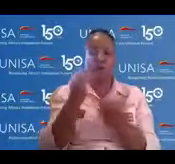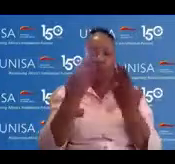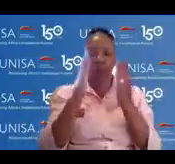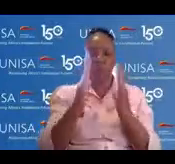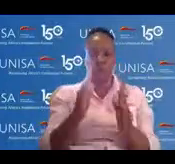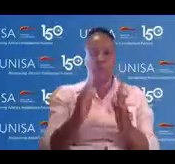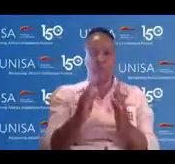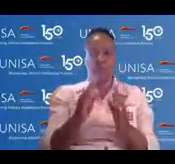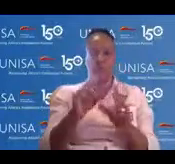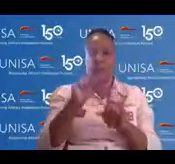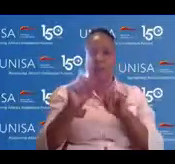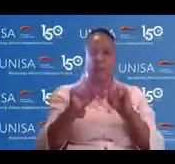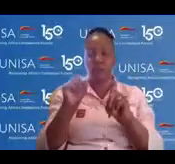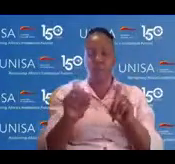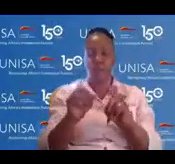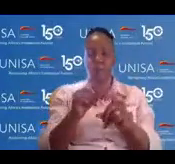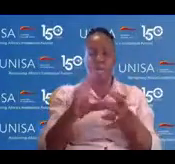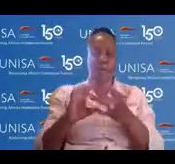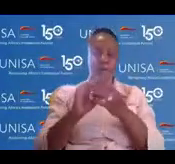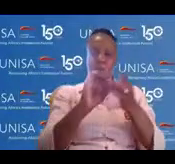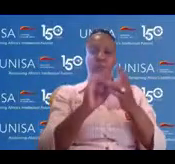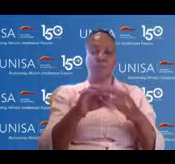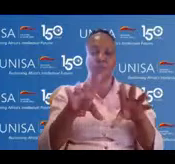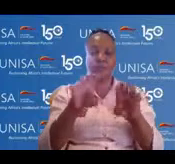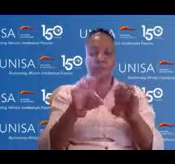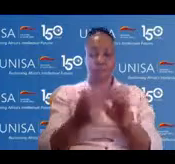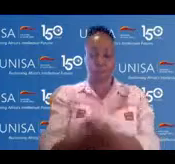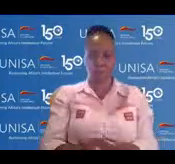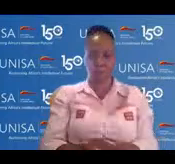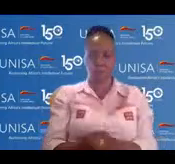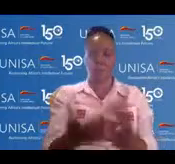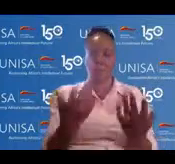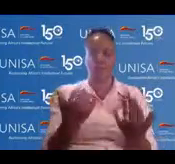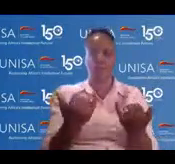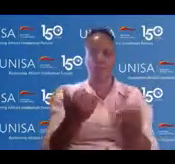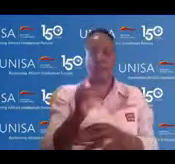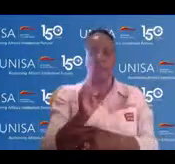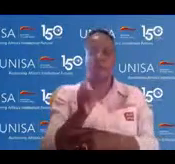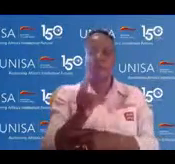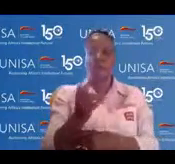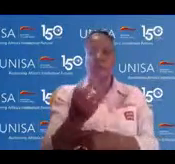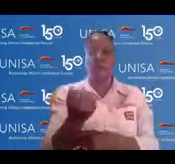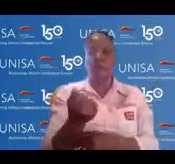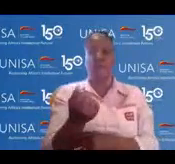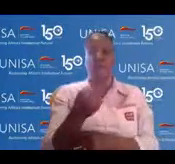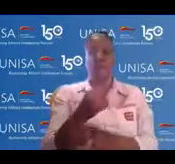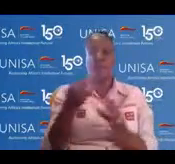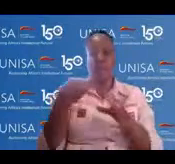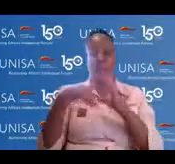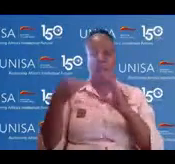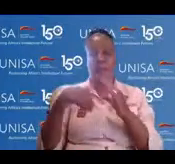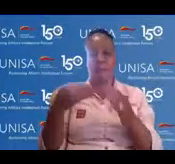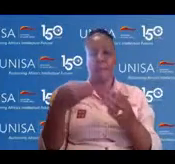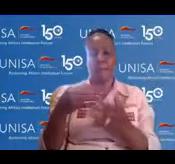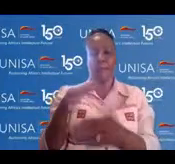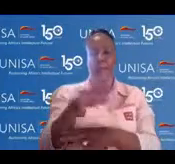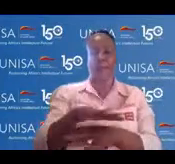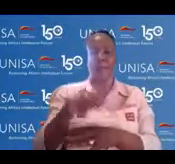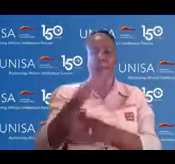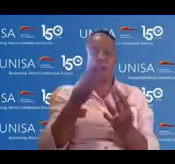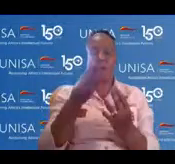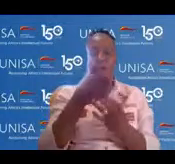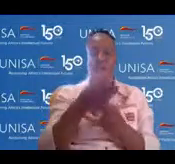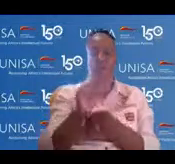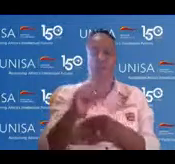inquiries that are related to examination. We have also an email platform or entry. We have about 5